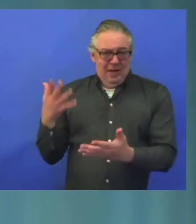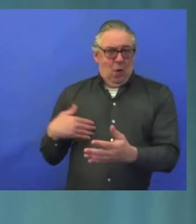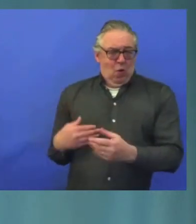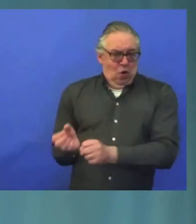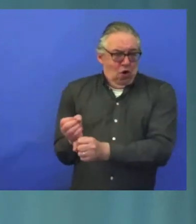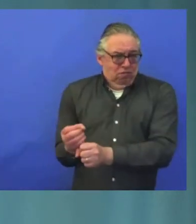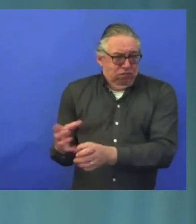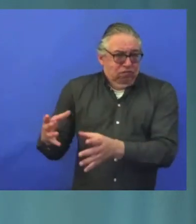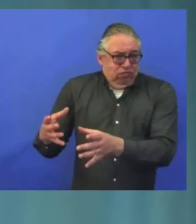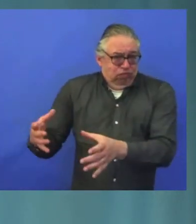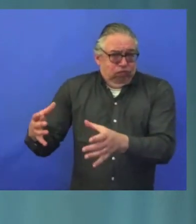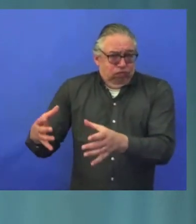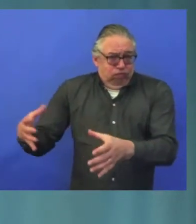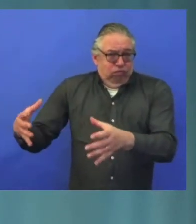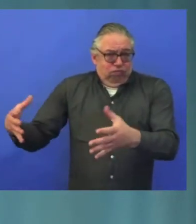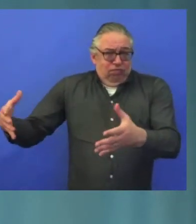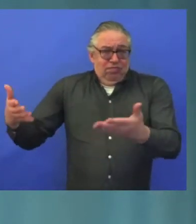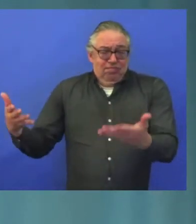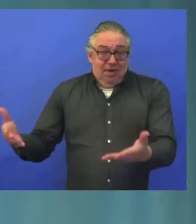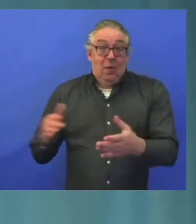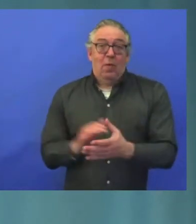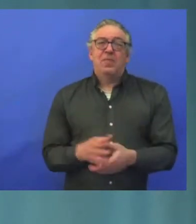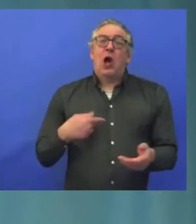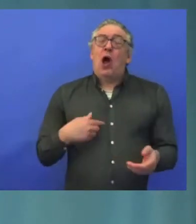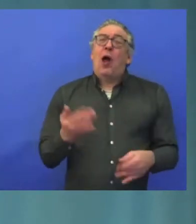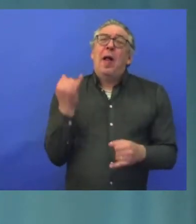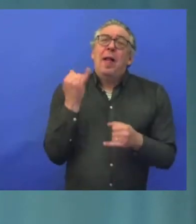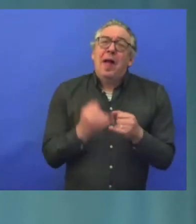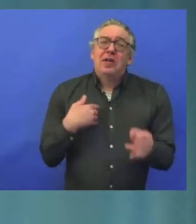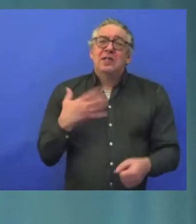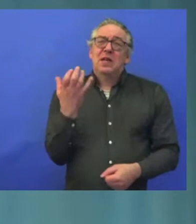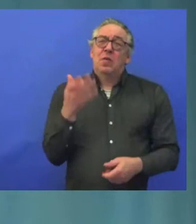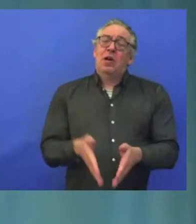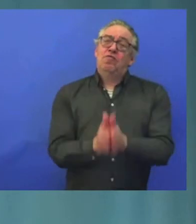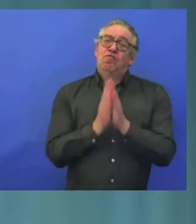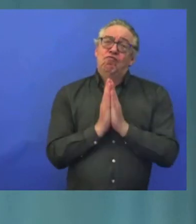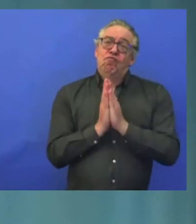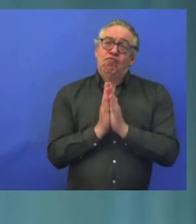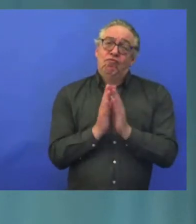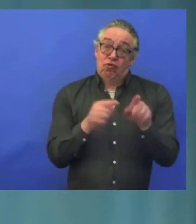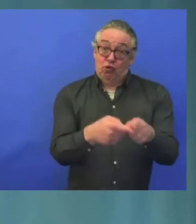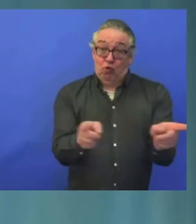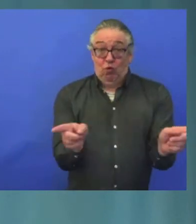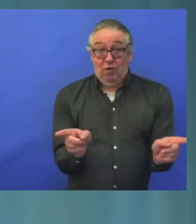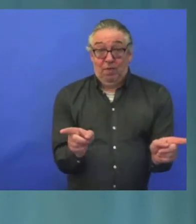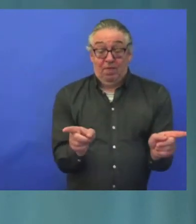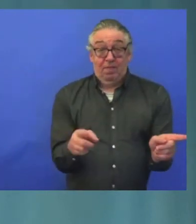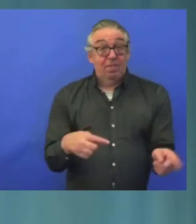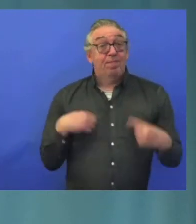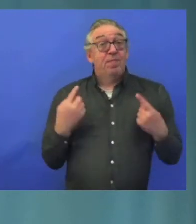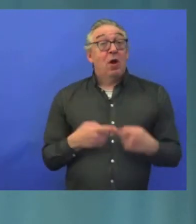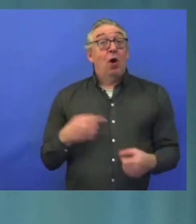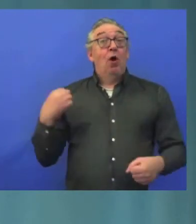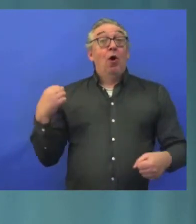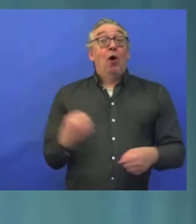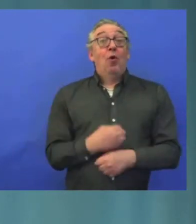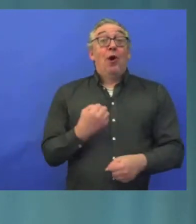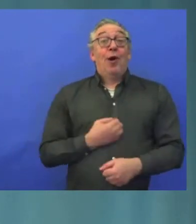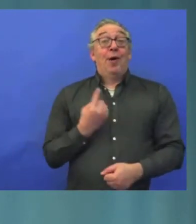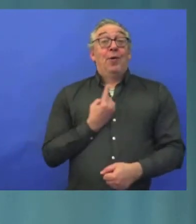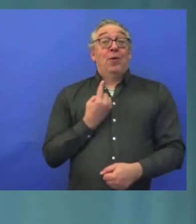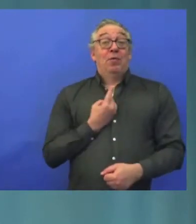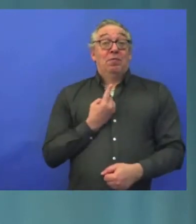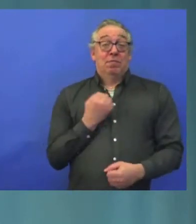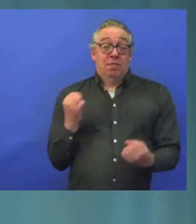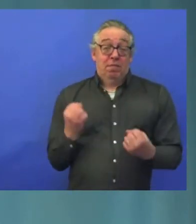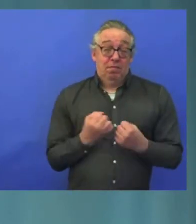finish with an appeal. Our work can only be done with you, the Zero Project Network